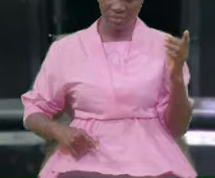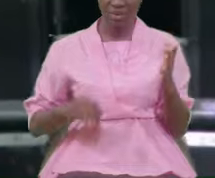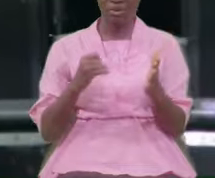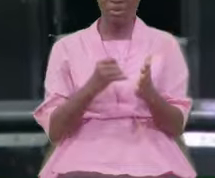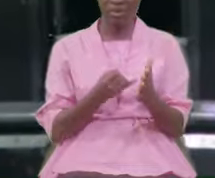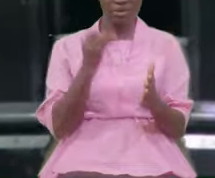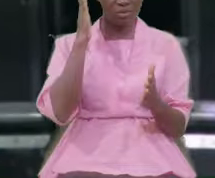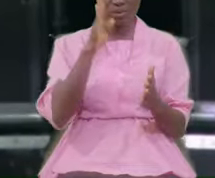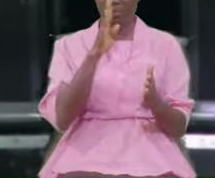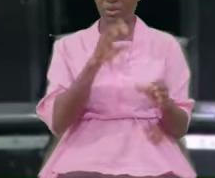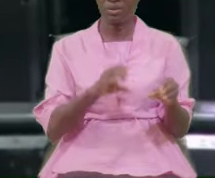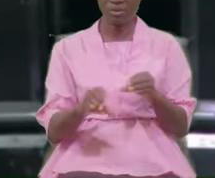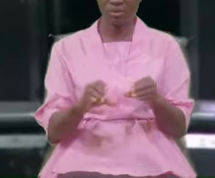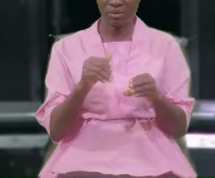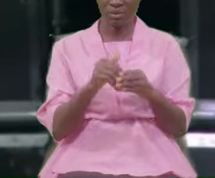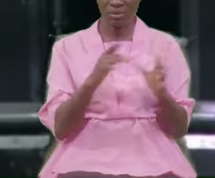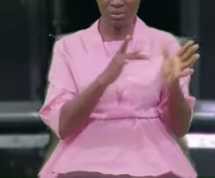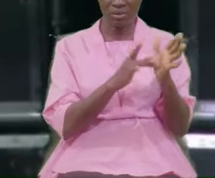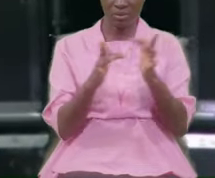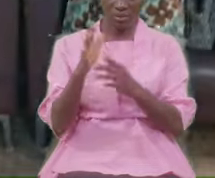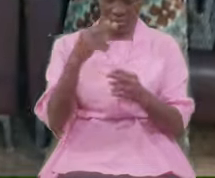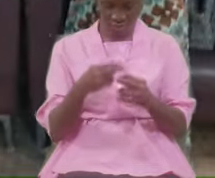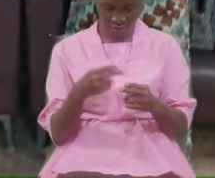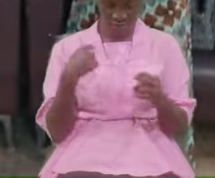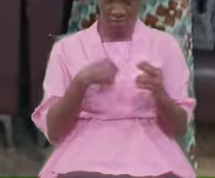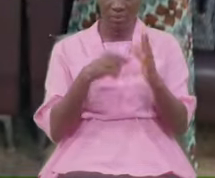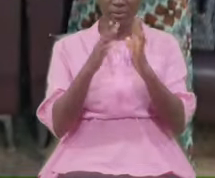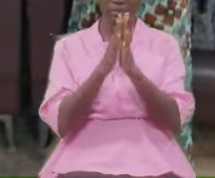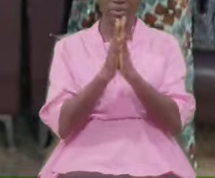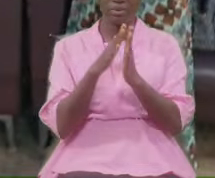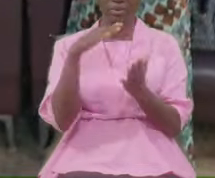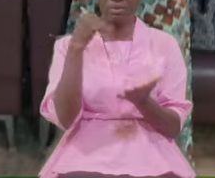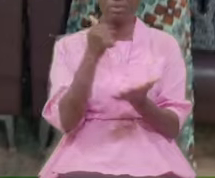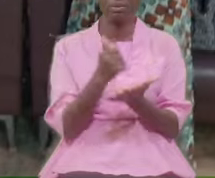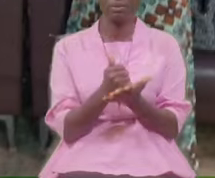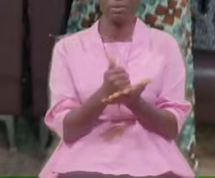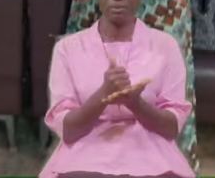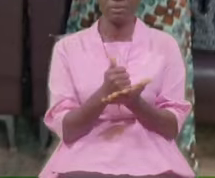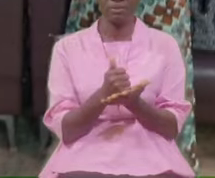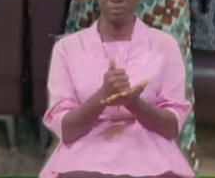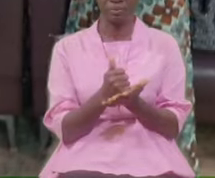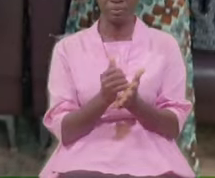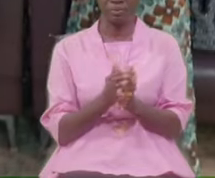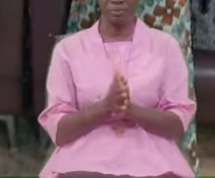Salamat Jesus name we PR sa pangalan ni nampo kami